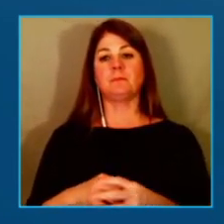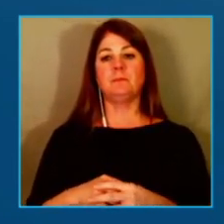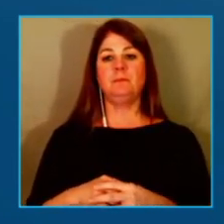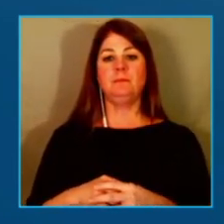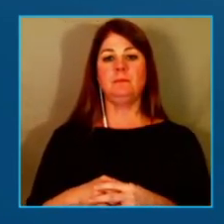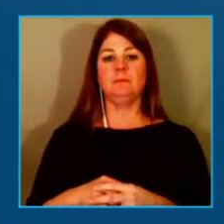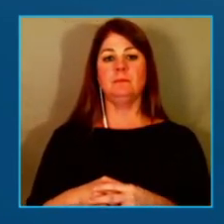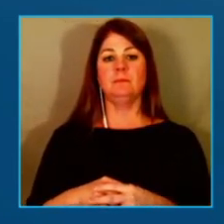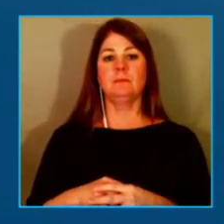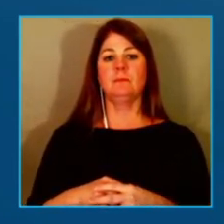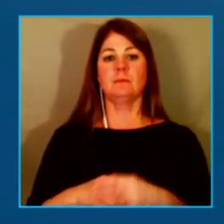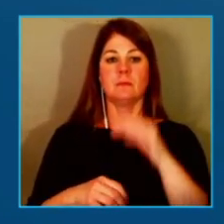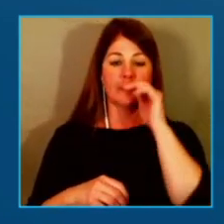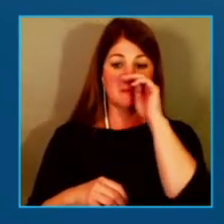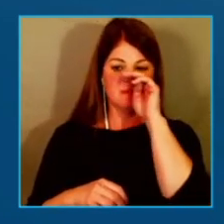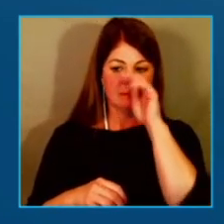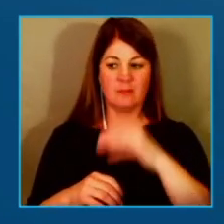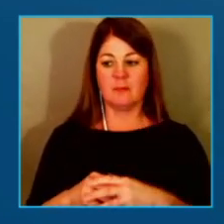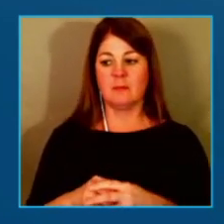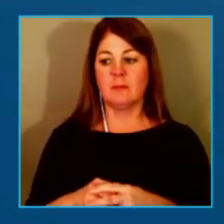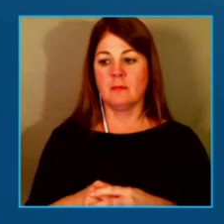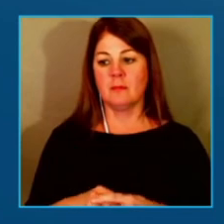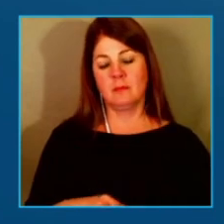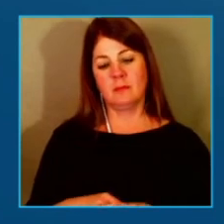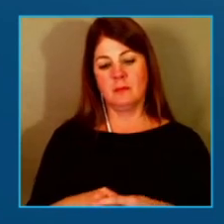And I thought we were under the